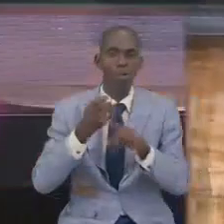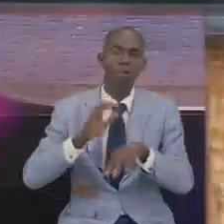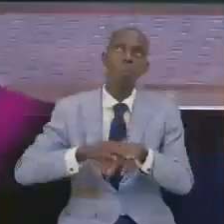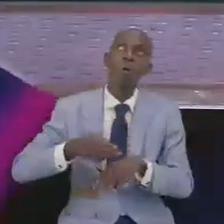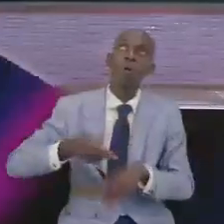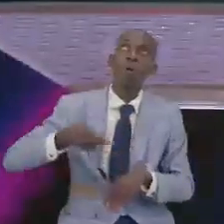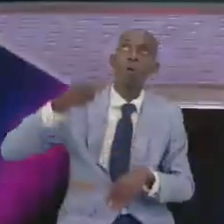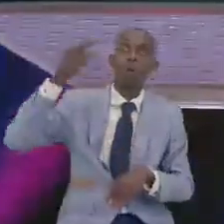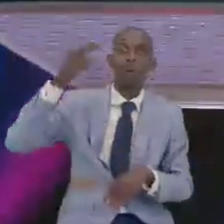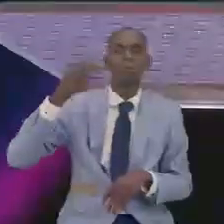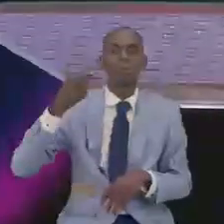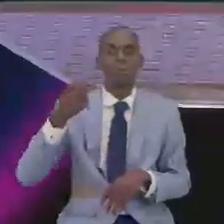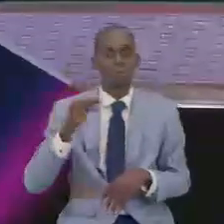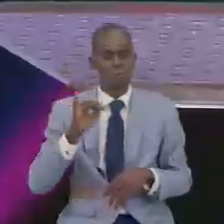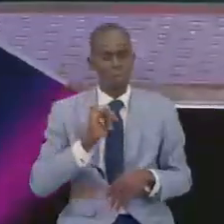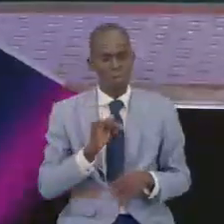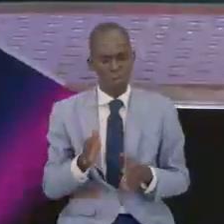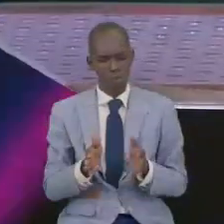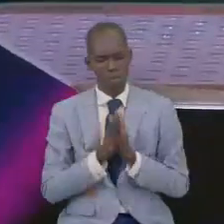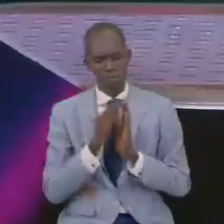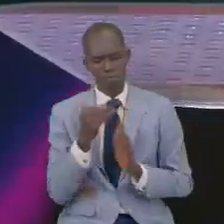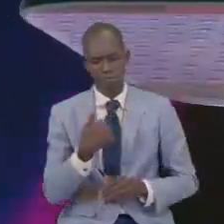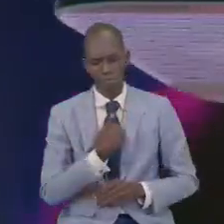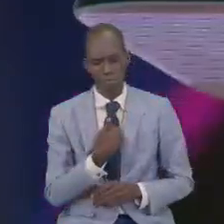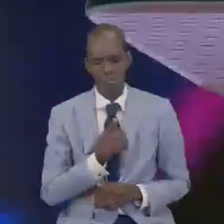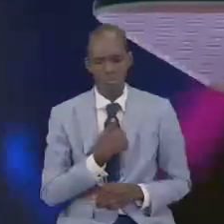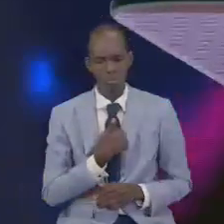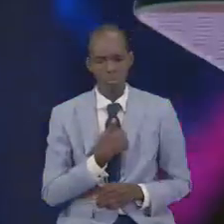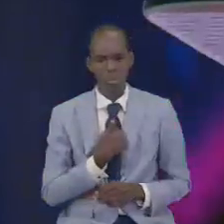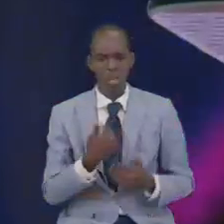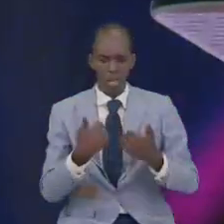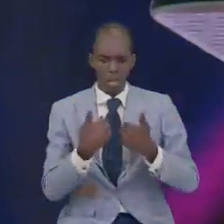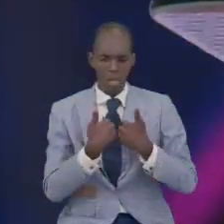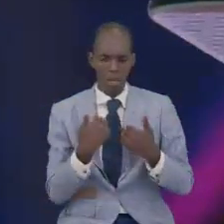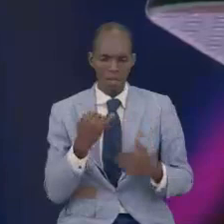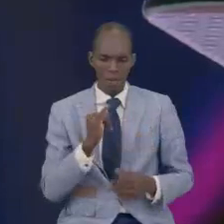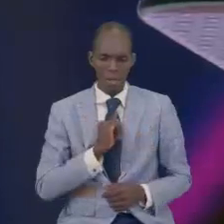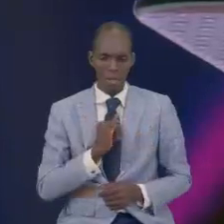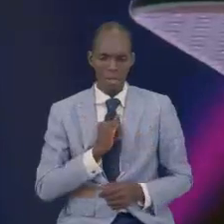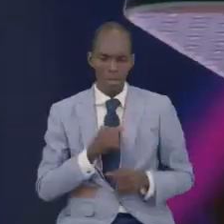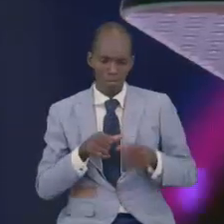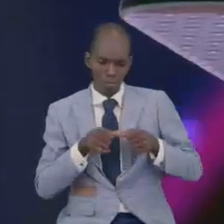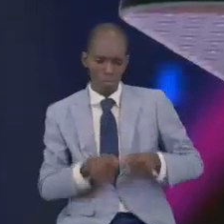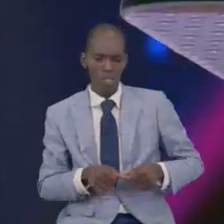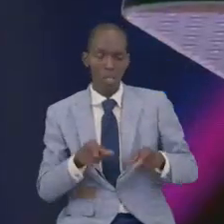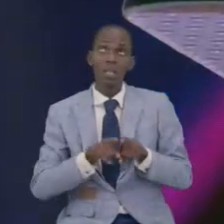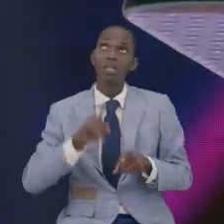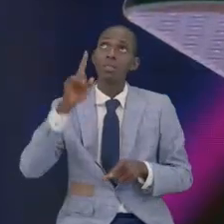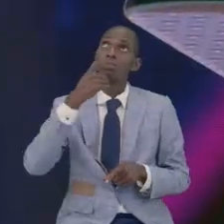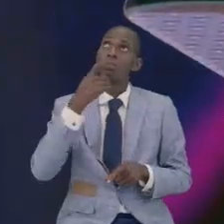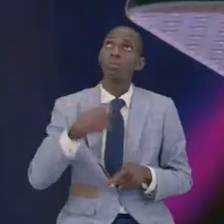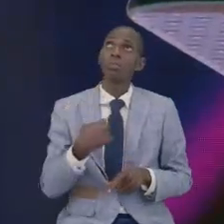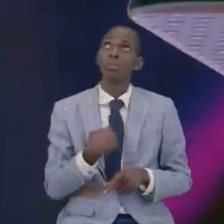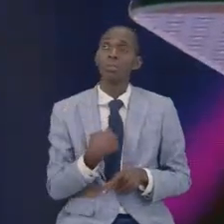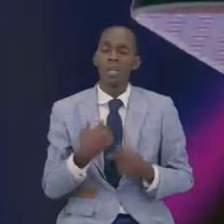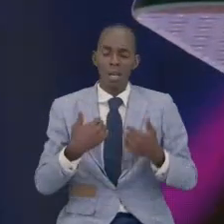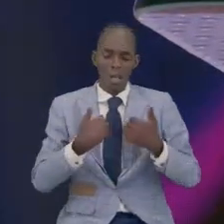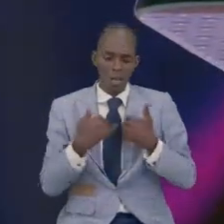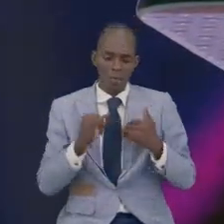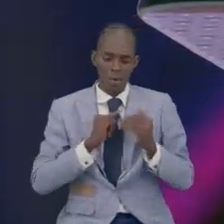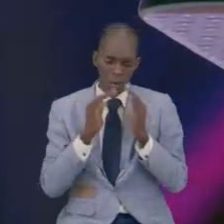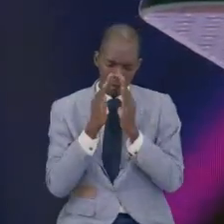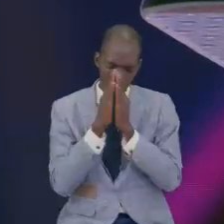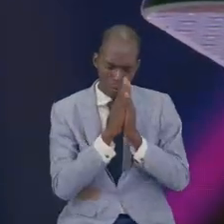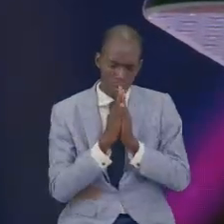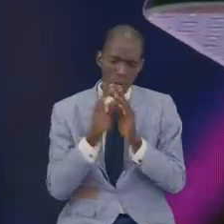And I have to ask myself, have I tarried as He said I should tarry? Have I prayed